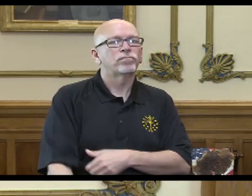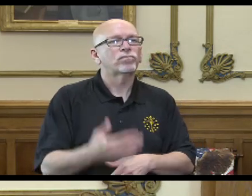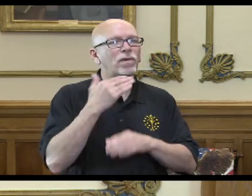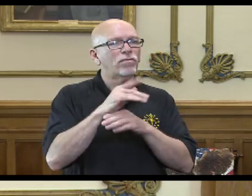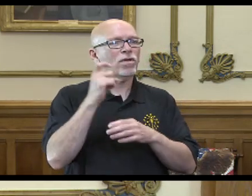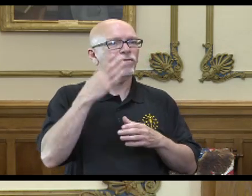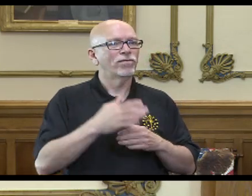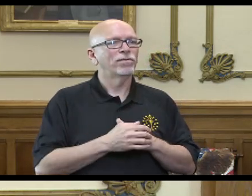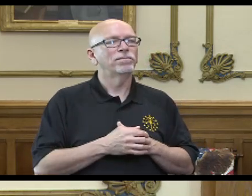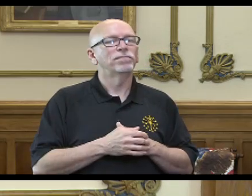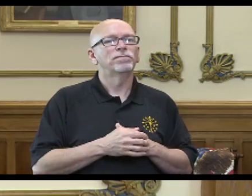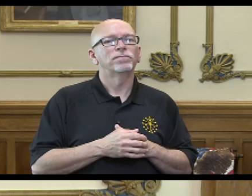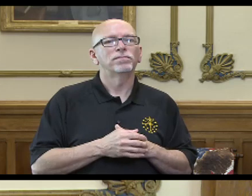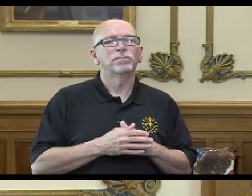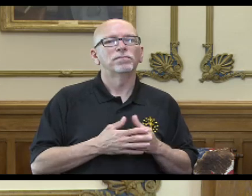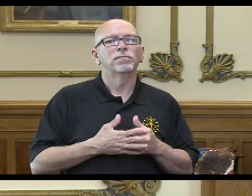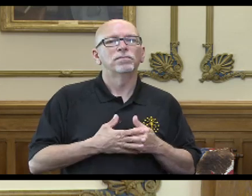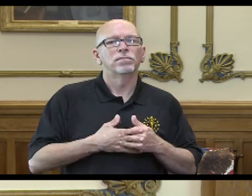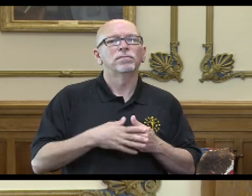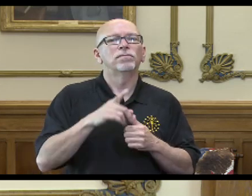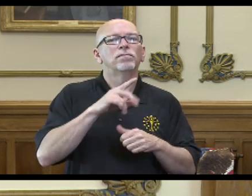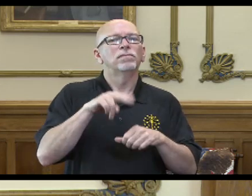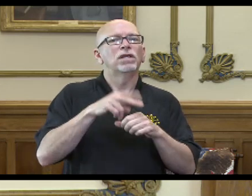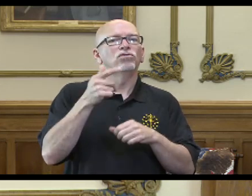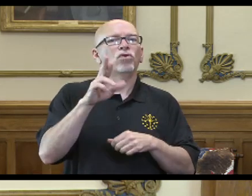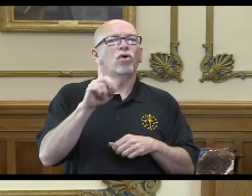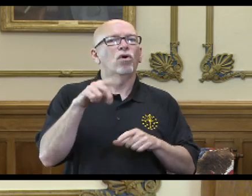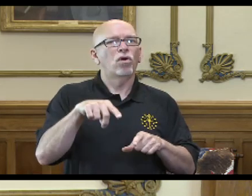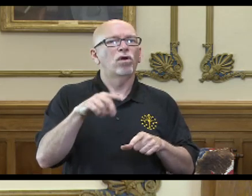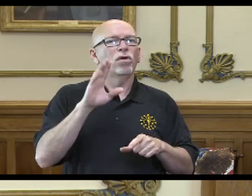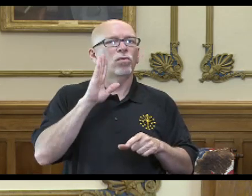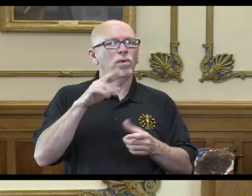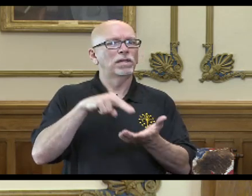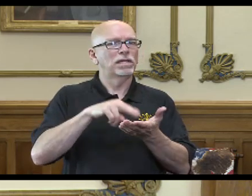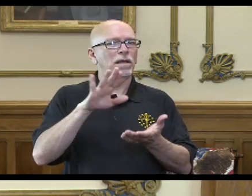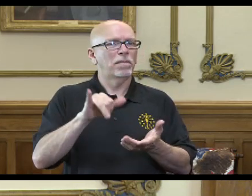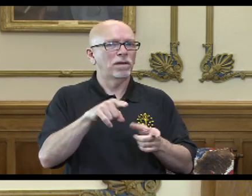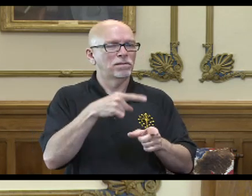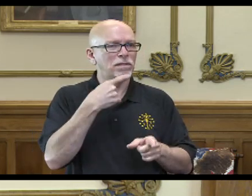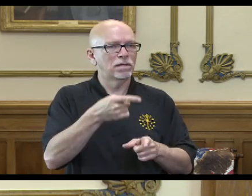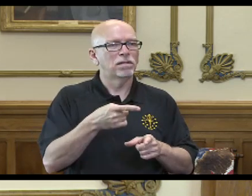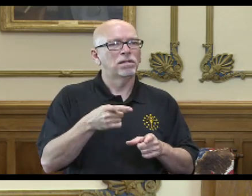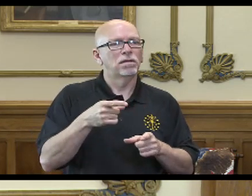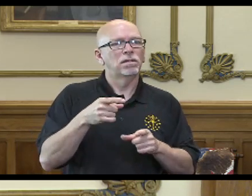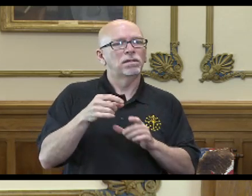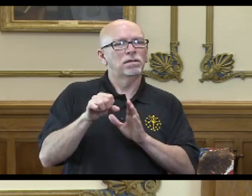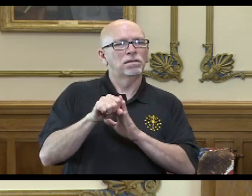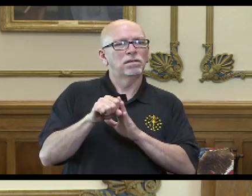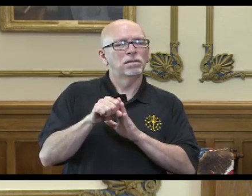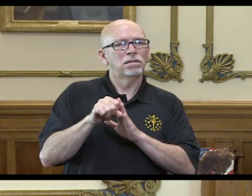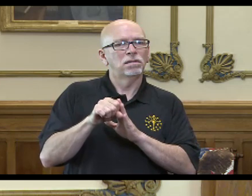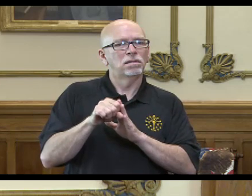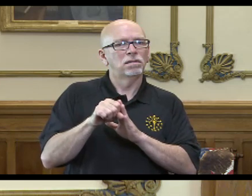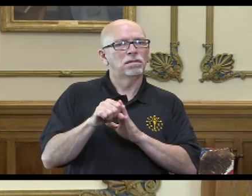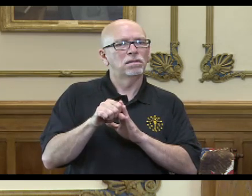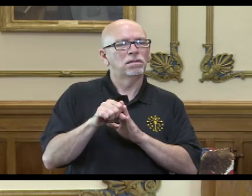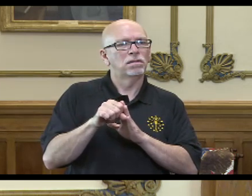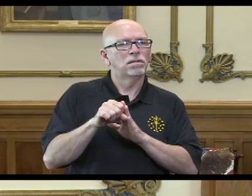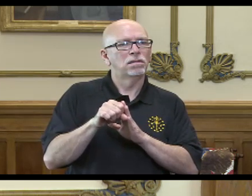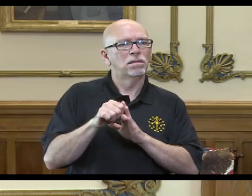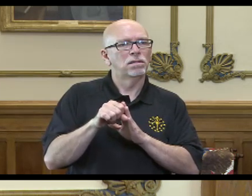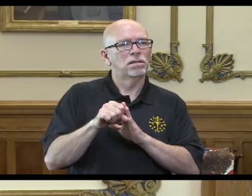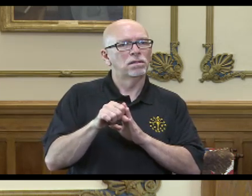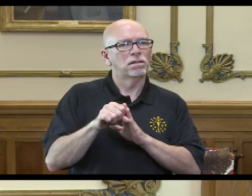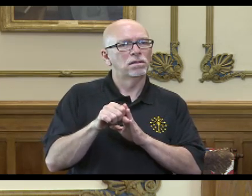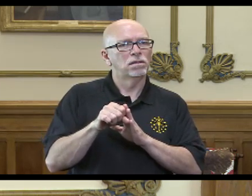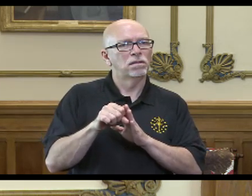Afternoon, Governor. The National Guard will stand by. Should the state be doing more to keep